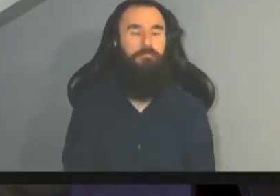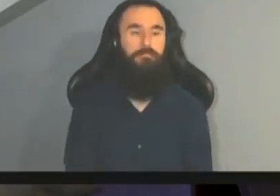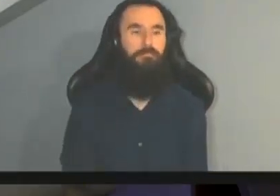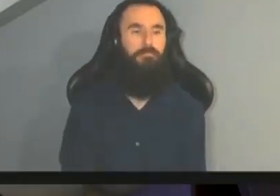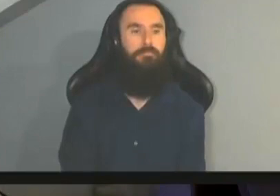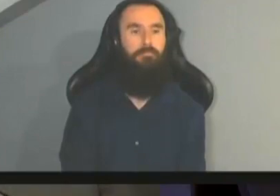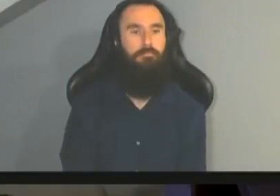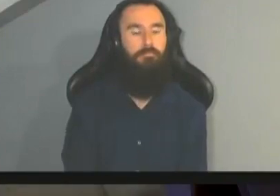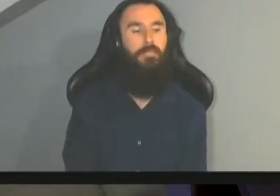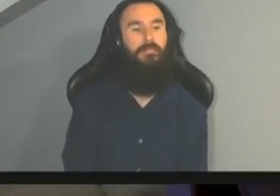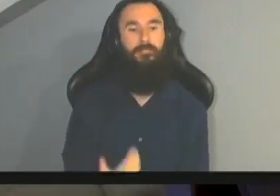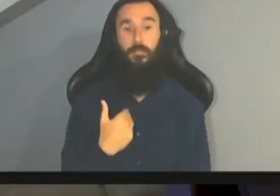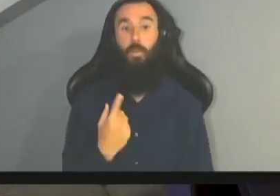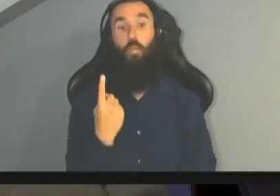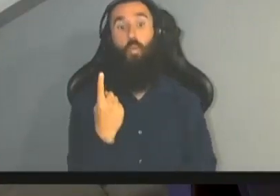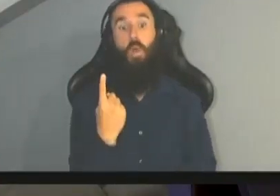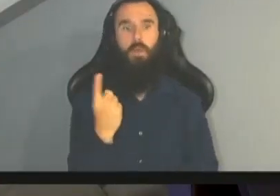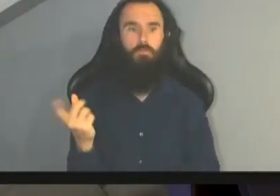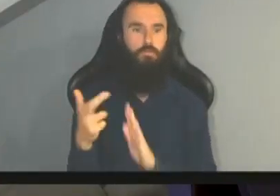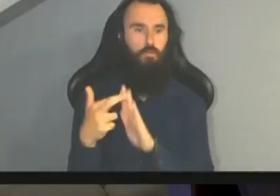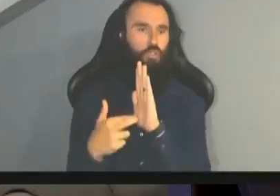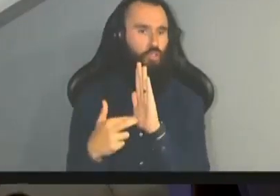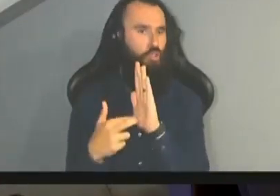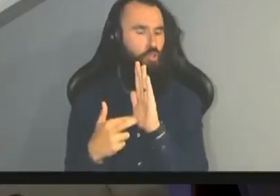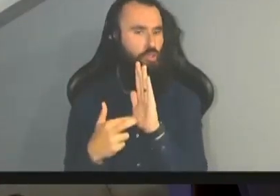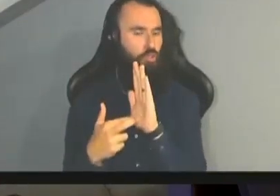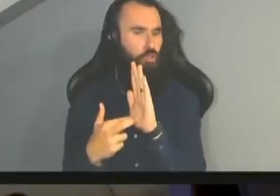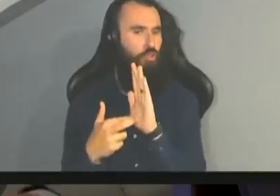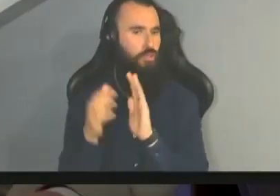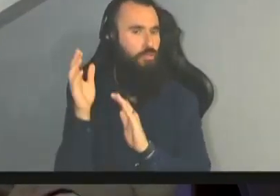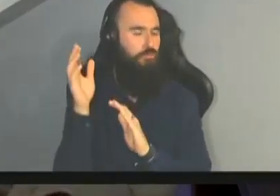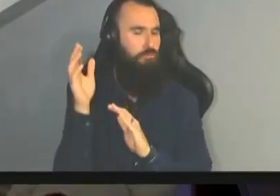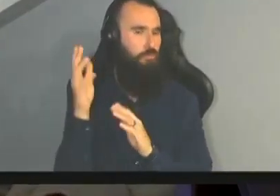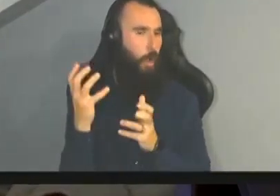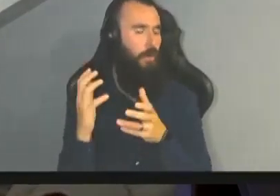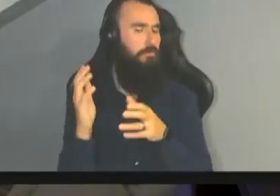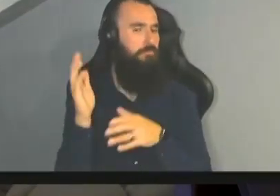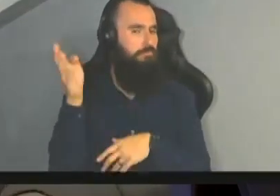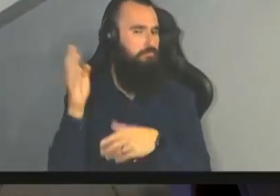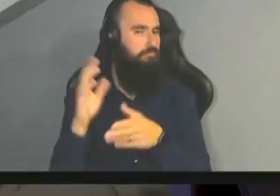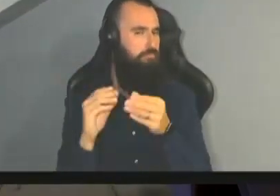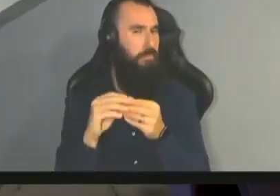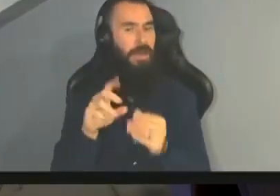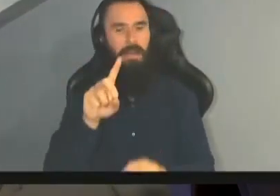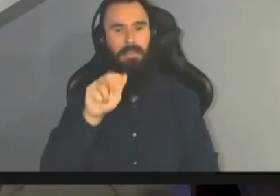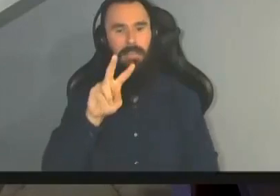We have one registered speaker, David Wells.